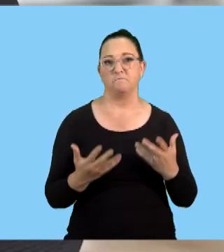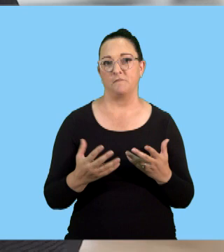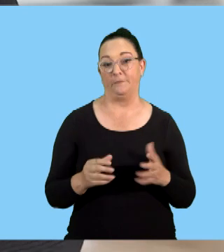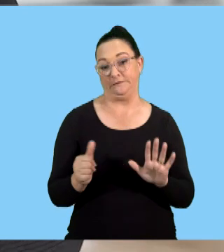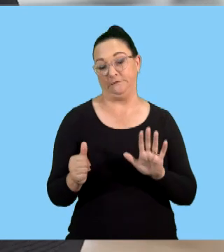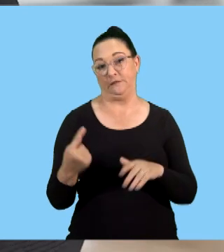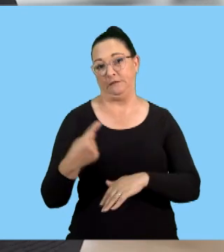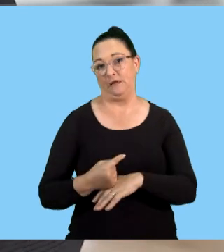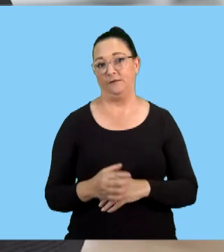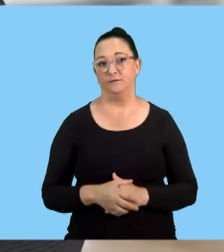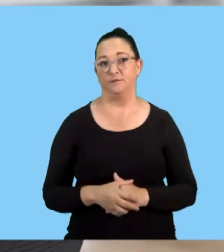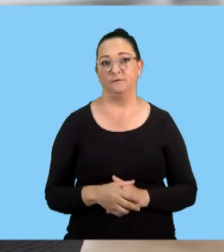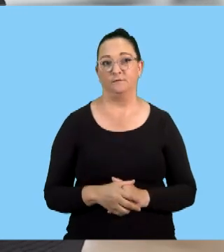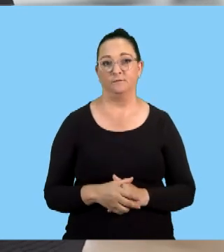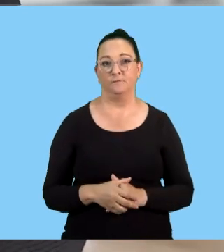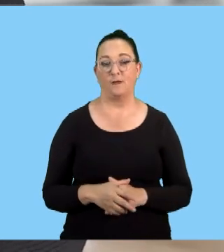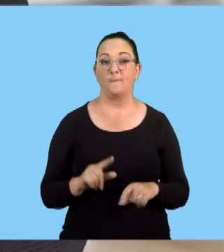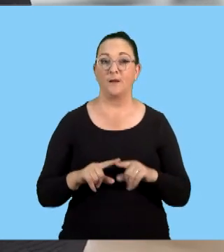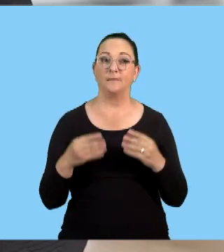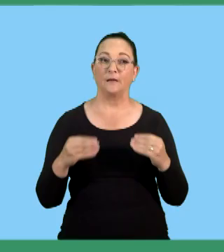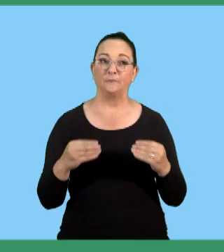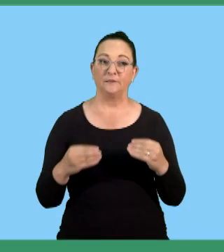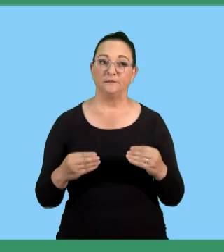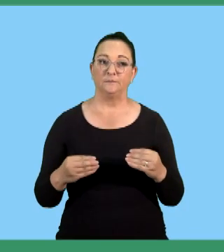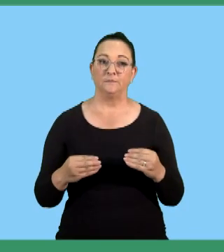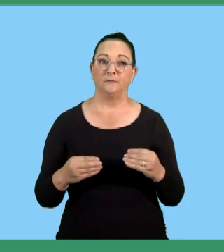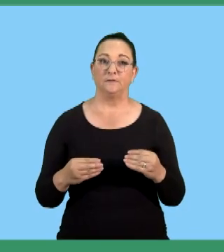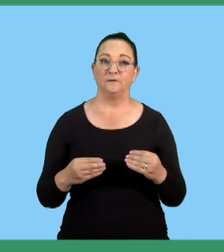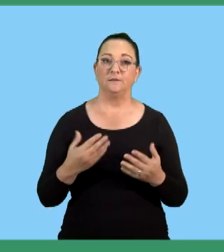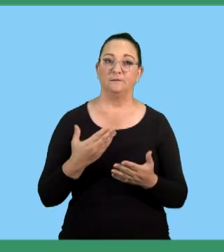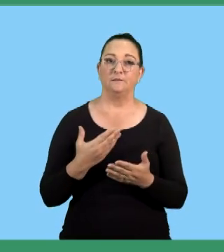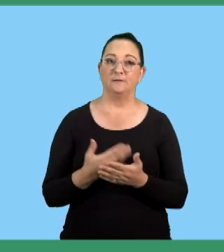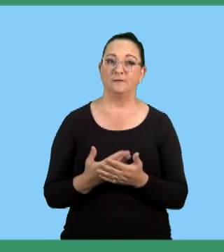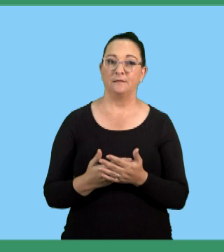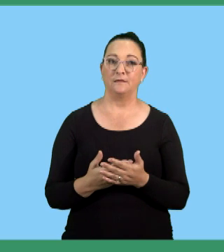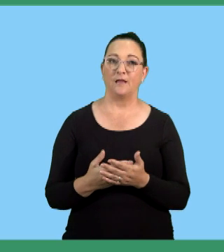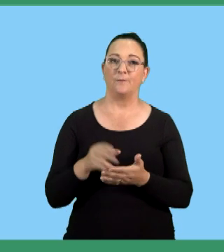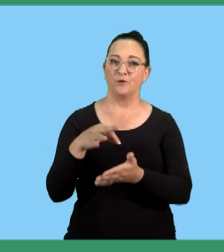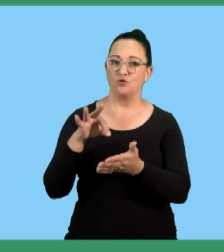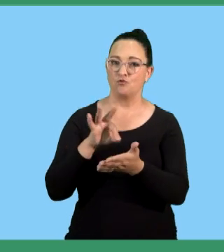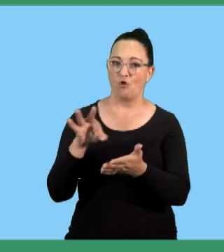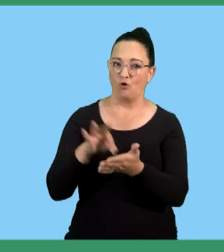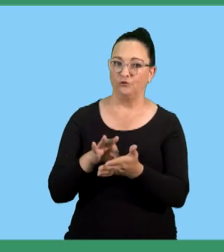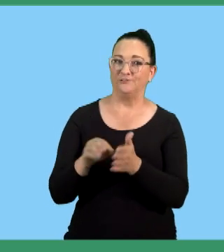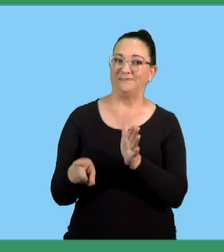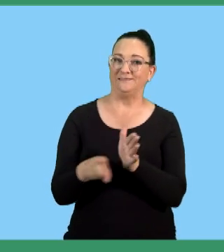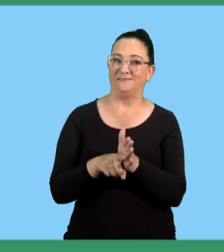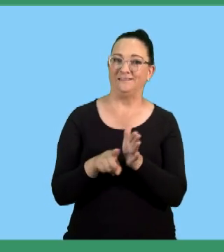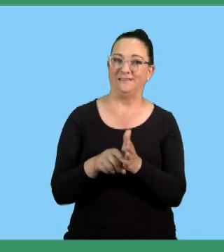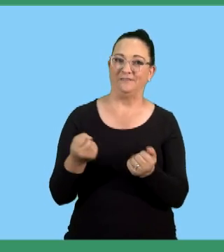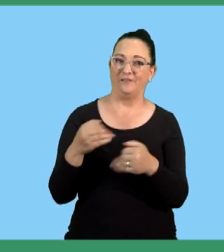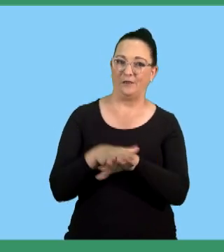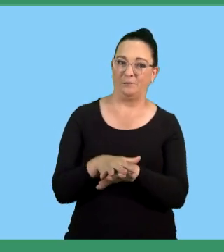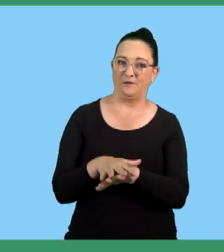maybe 6 days. But let's hear. Businesses may regard employment contracts negatively and may not implement it to